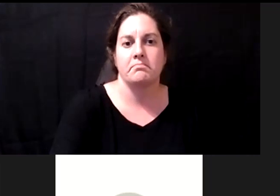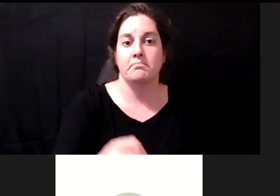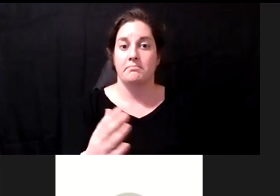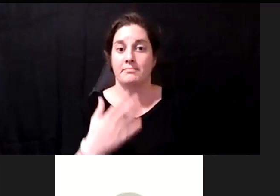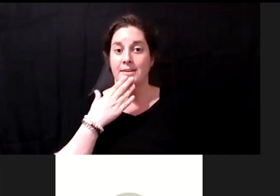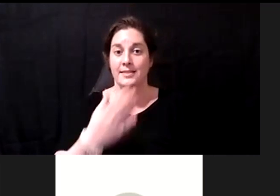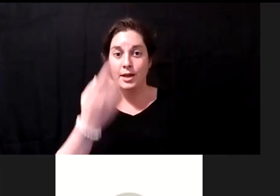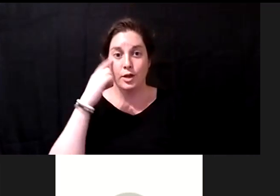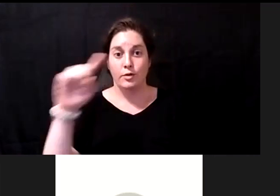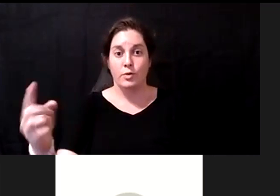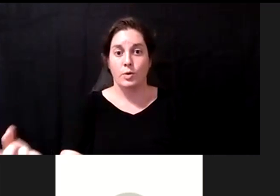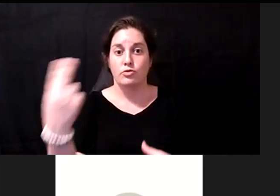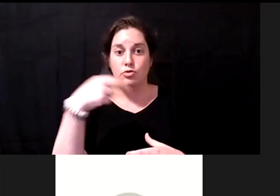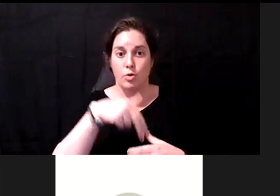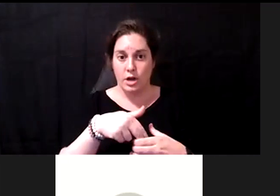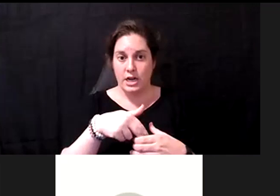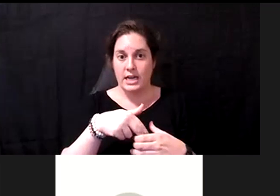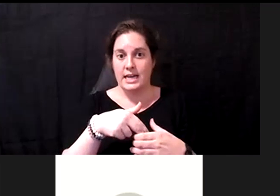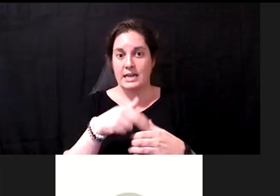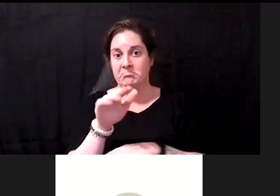me this afternoon.